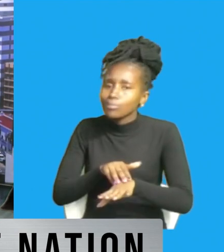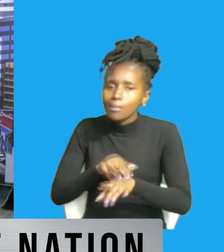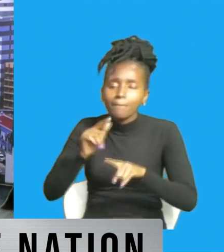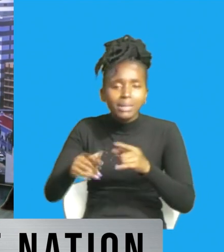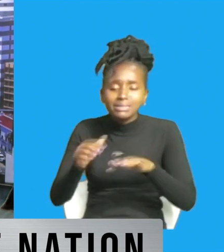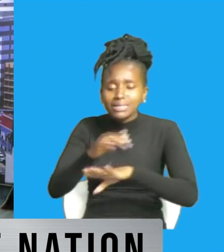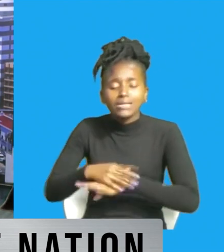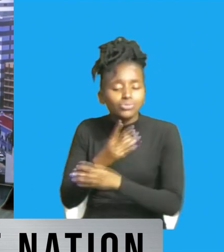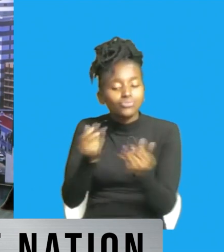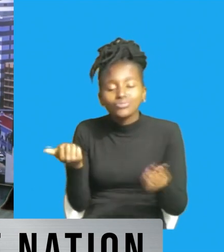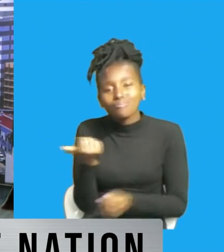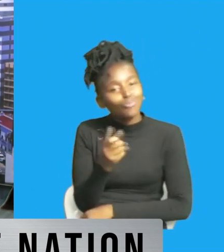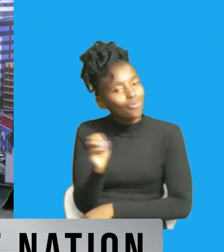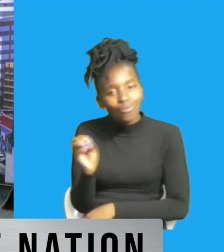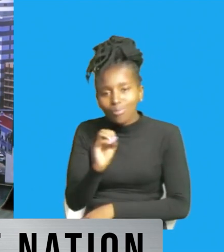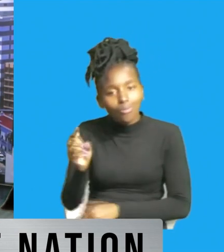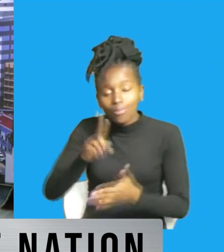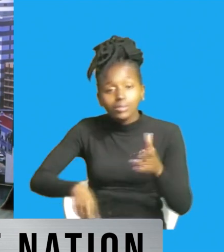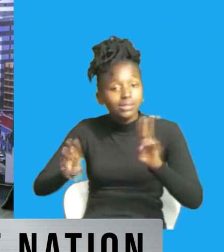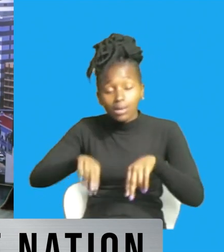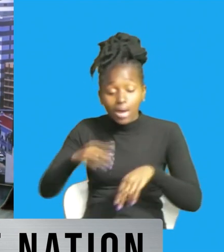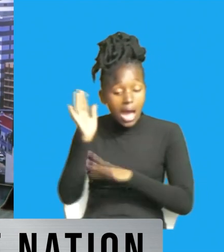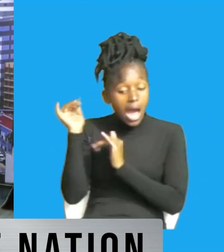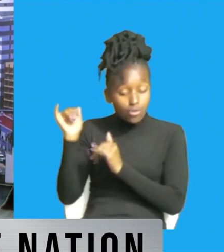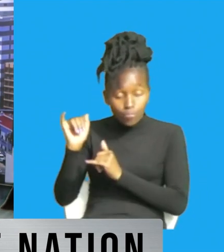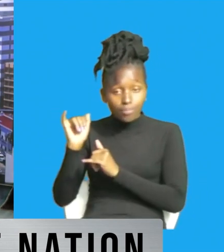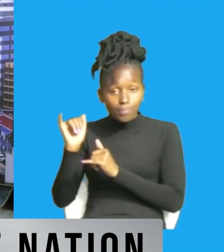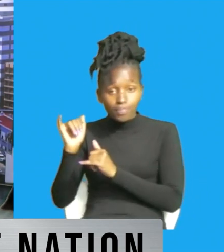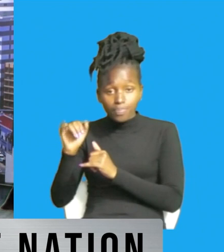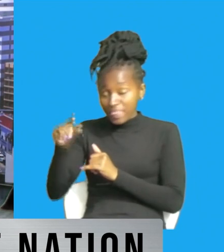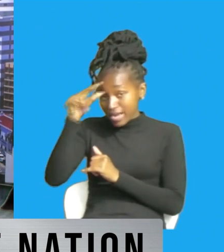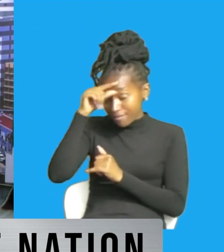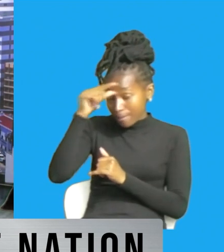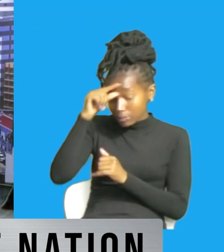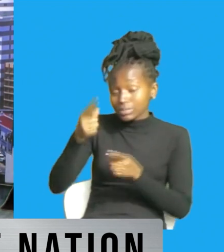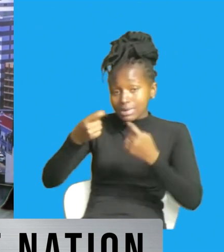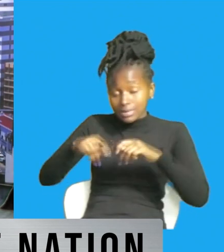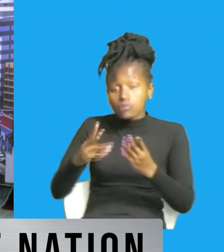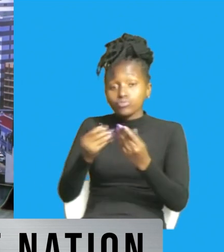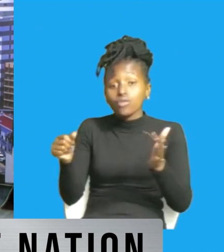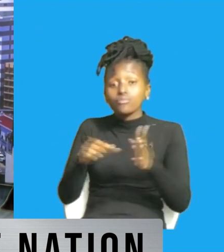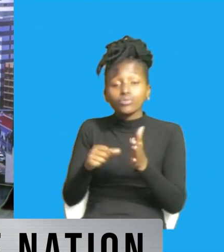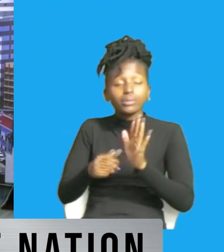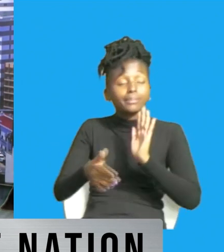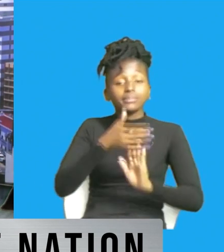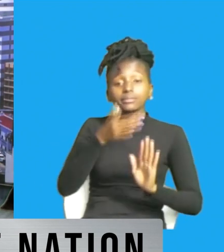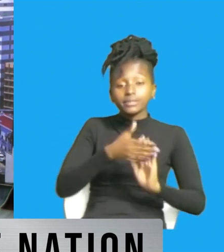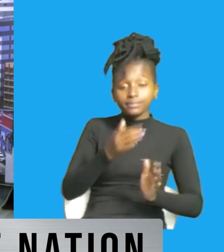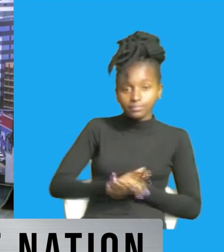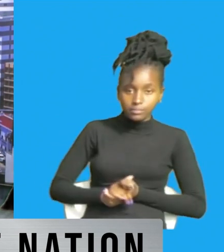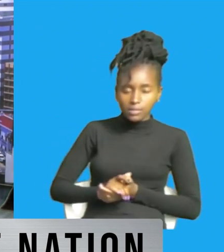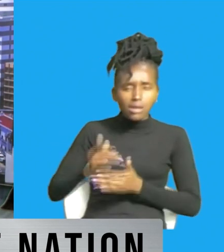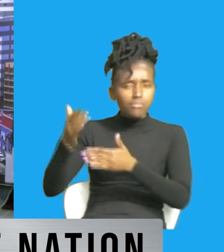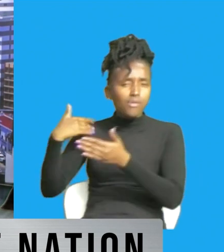okay, we hope that they are going to move fast. Yeah, there was a time when the President Museveni came up with